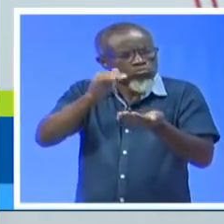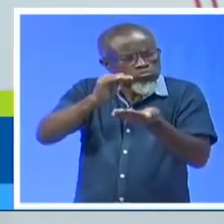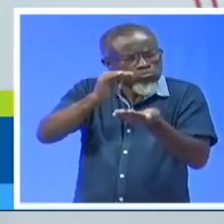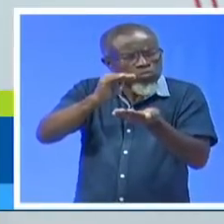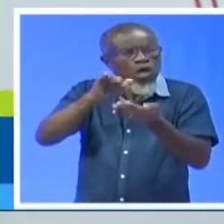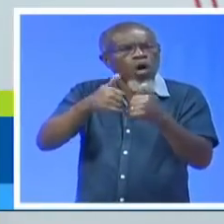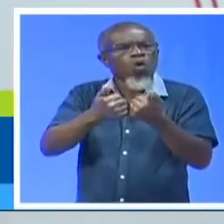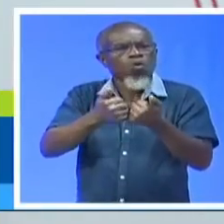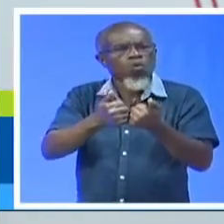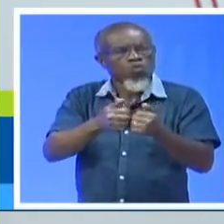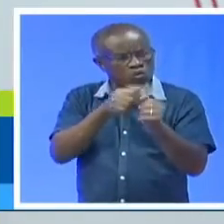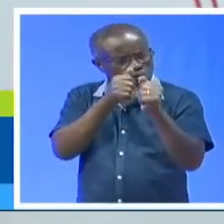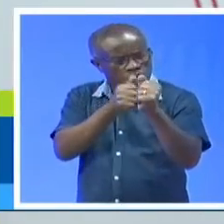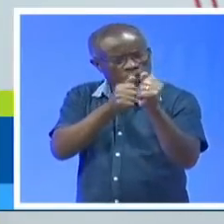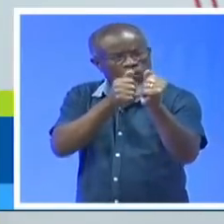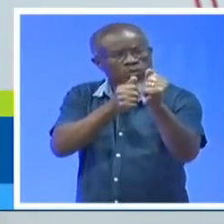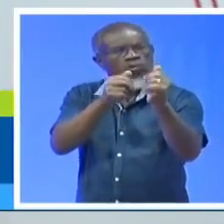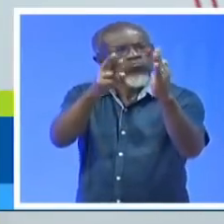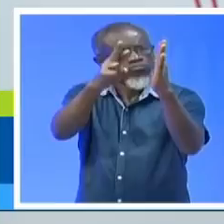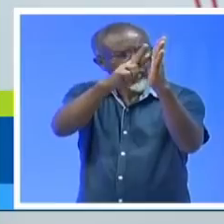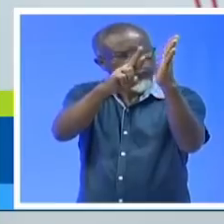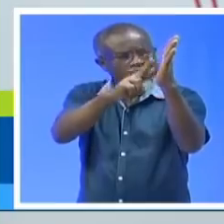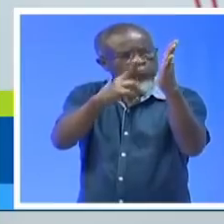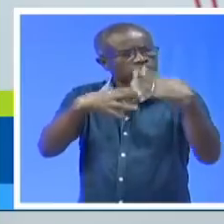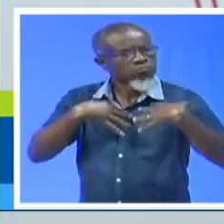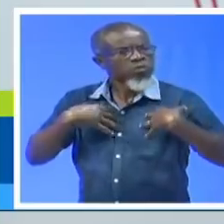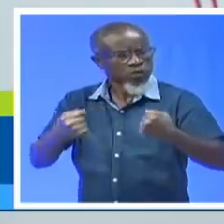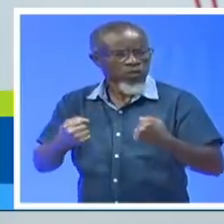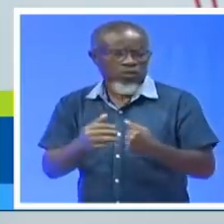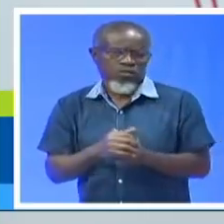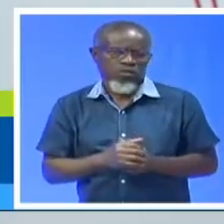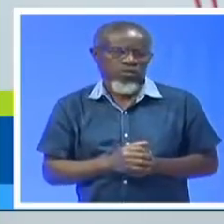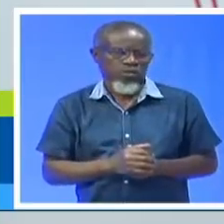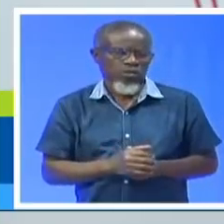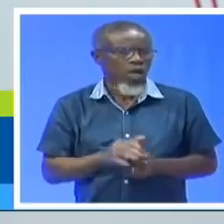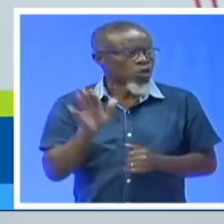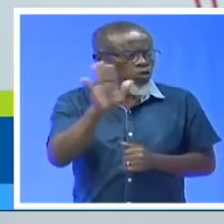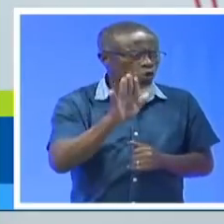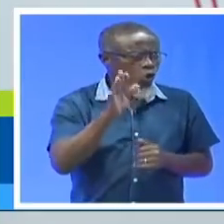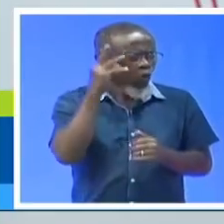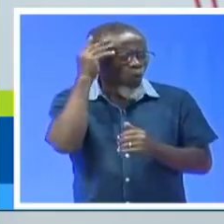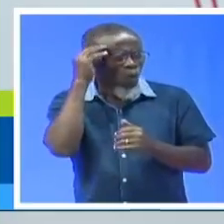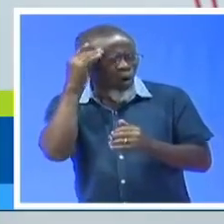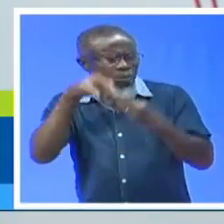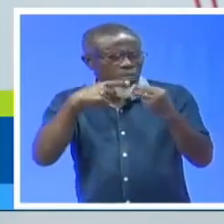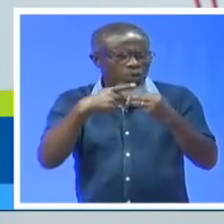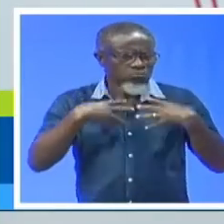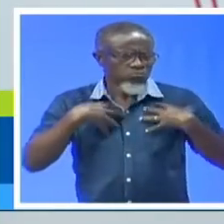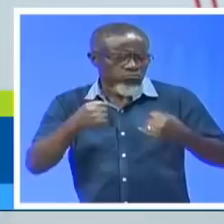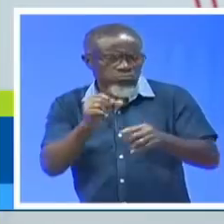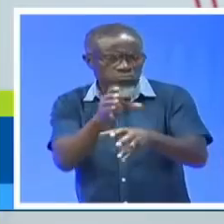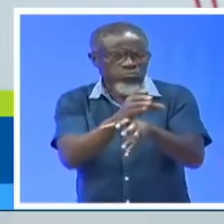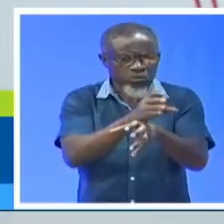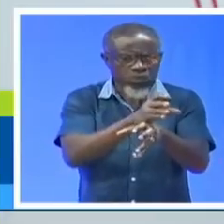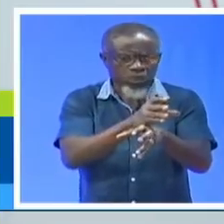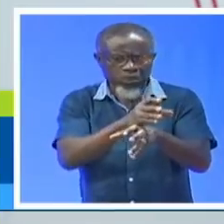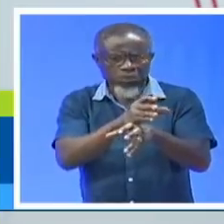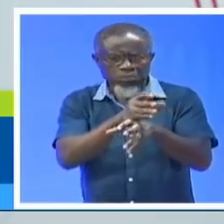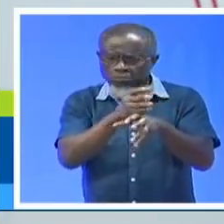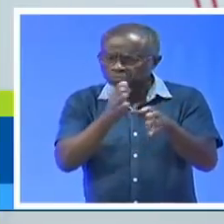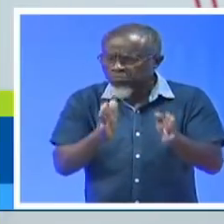Paula, your concern for healthcare workers is my concern, but the